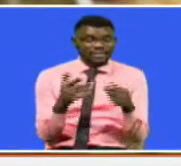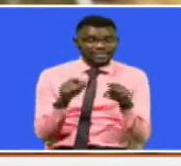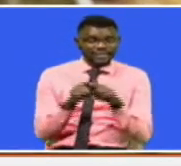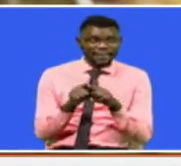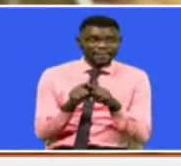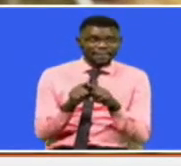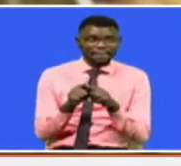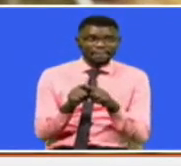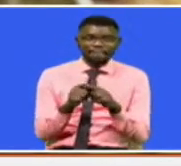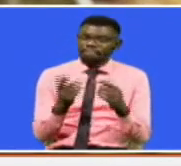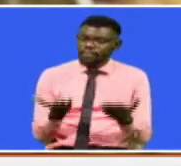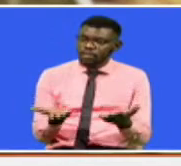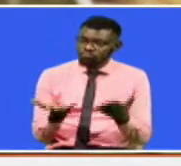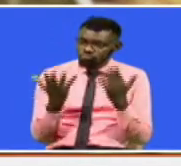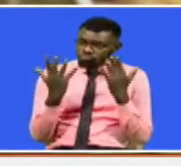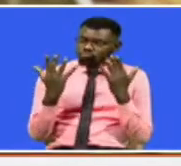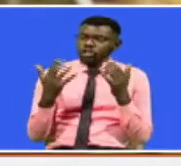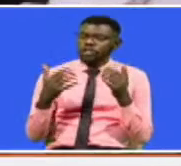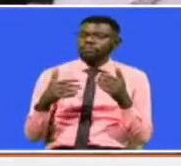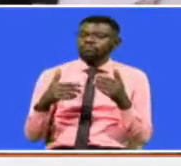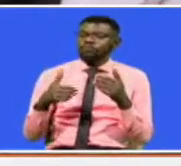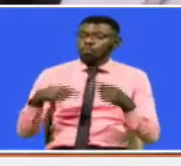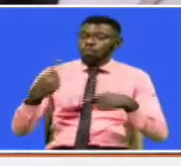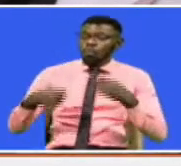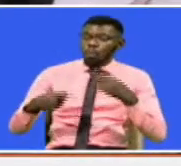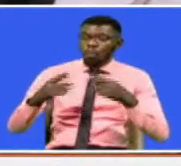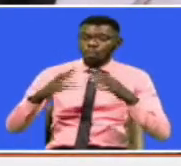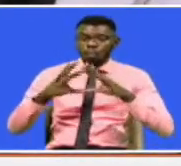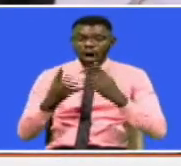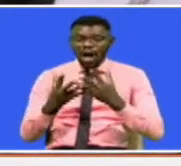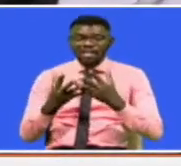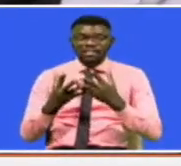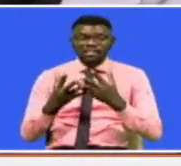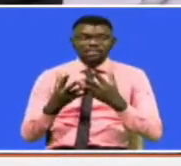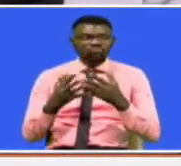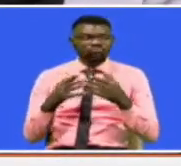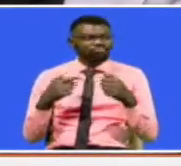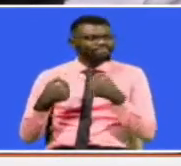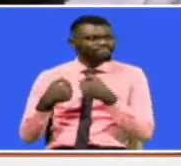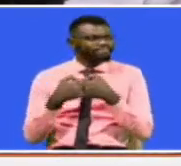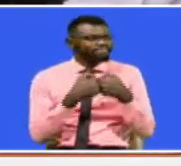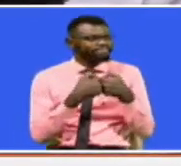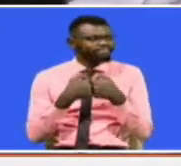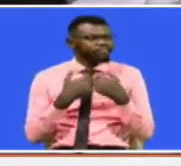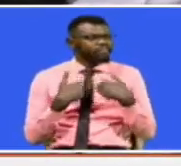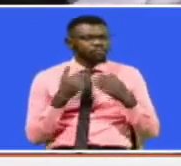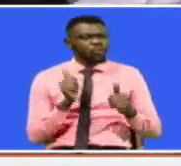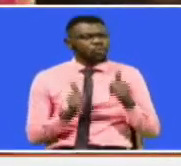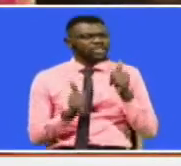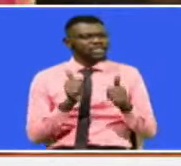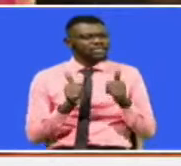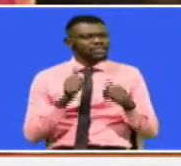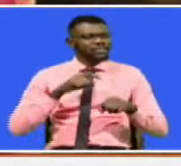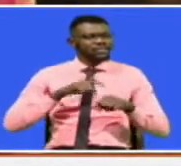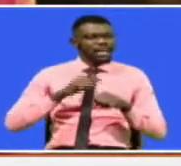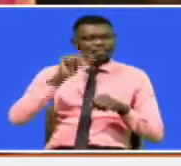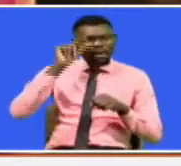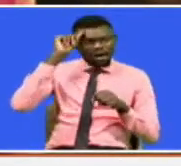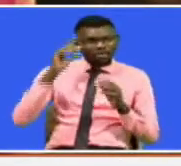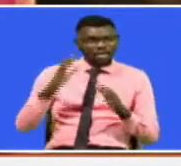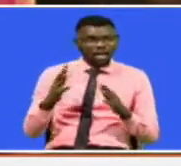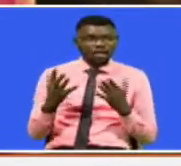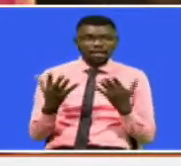be globally competitive. What are some of the challenges that you faced as a governor in Laikipia? I had a